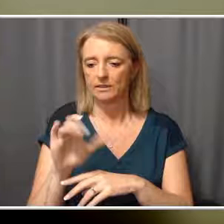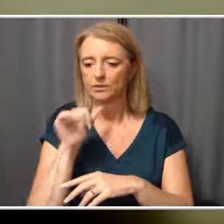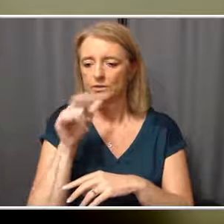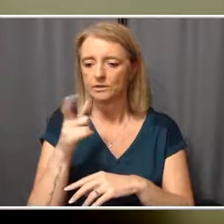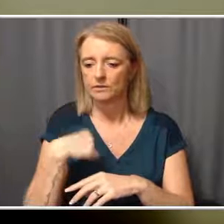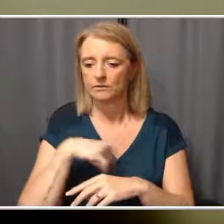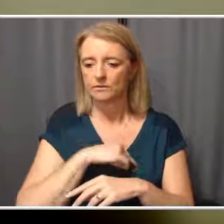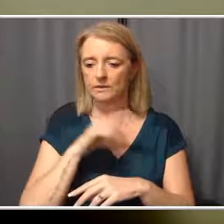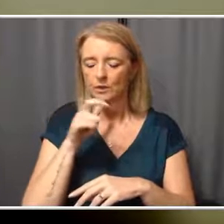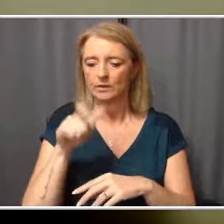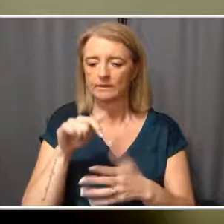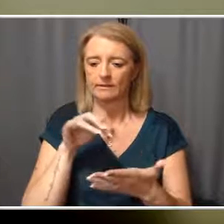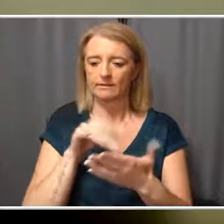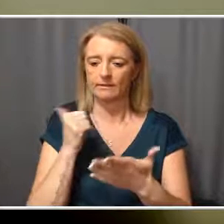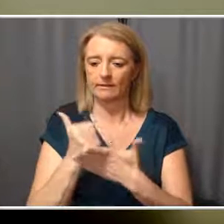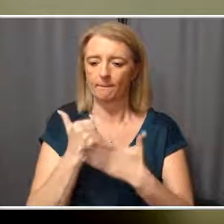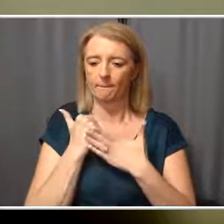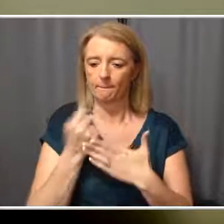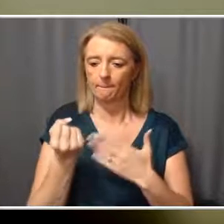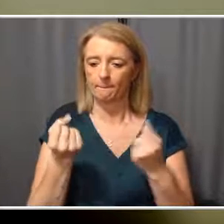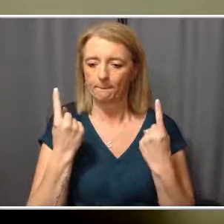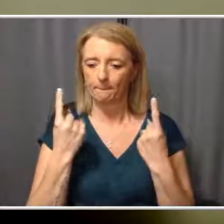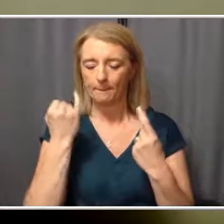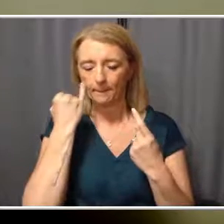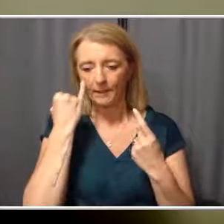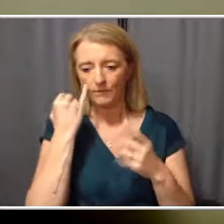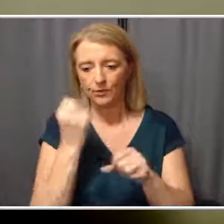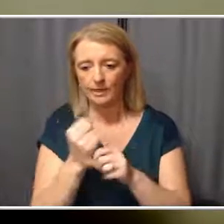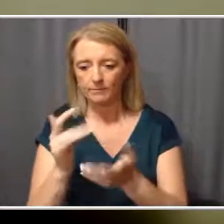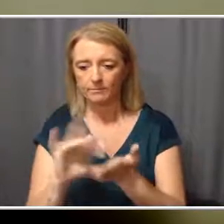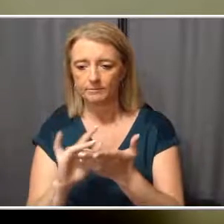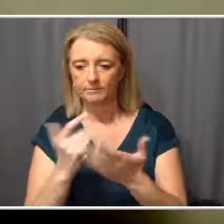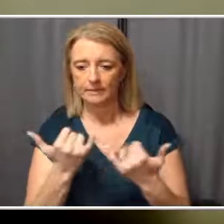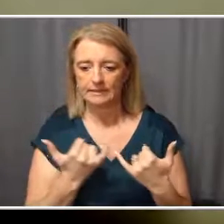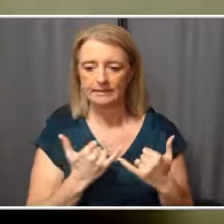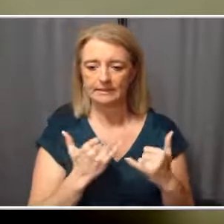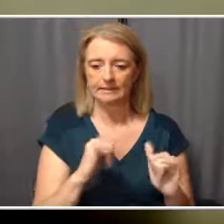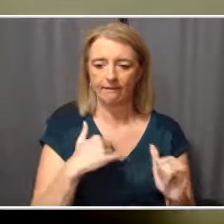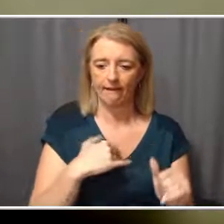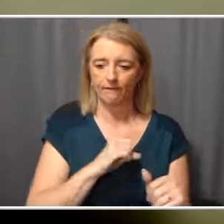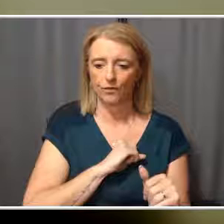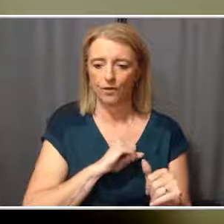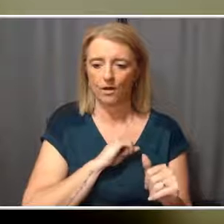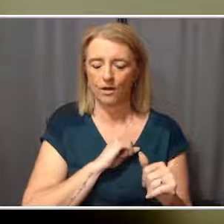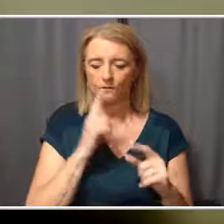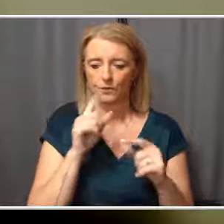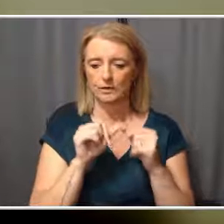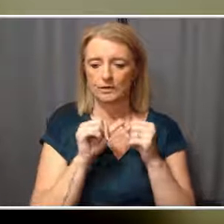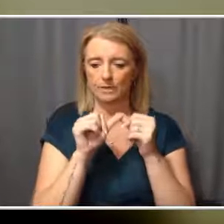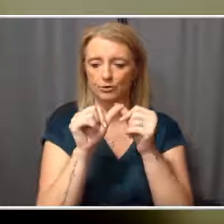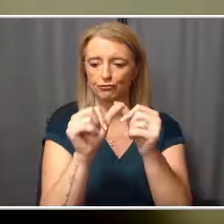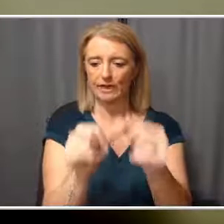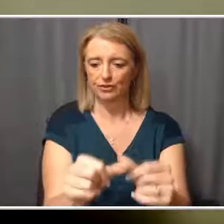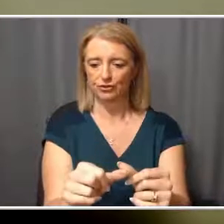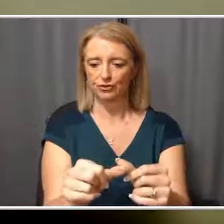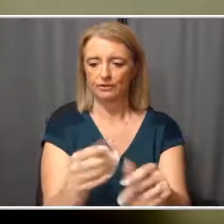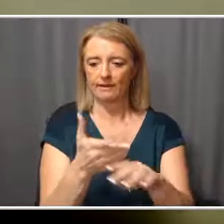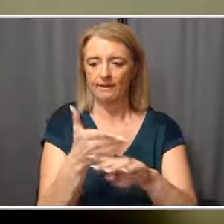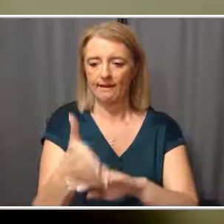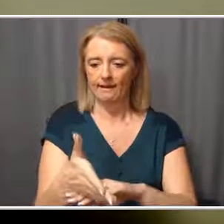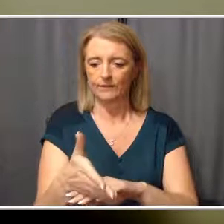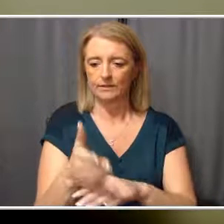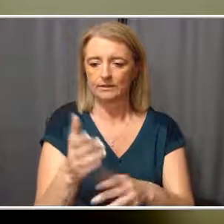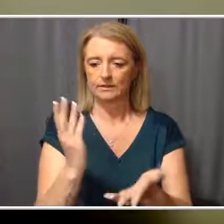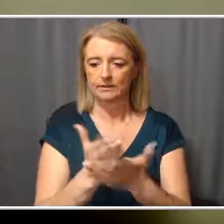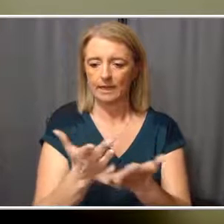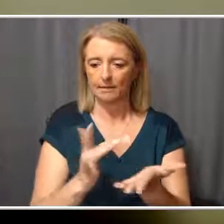Thank you very much for all you do. We know many of you have questions. Let's head to Studio B with Alexis Del Cid. Alexis? Good morning.